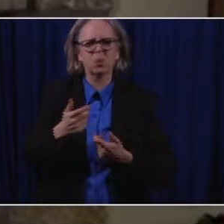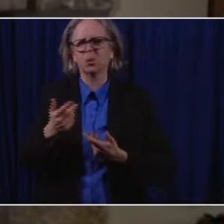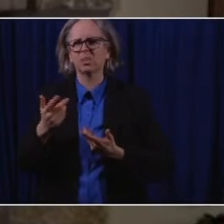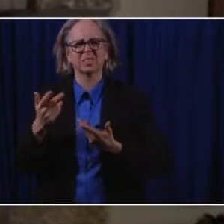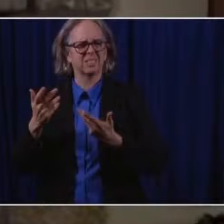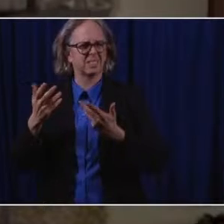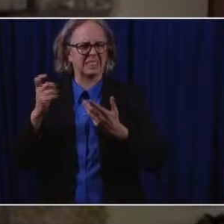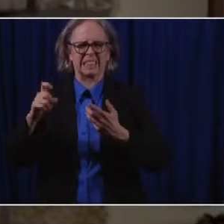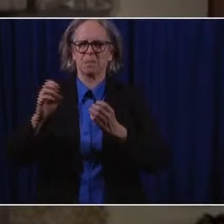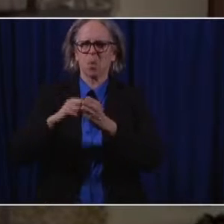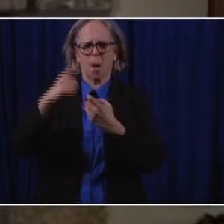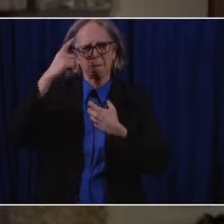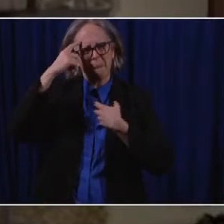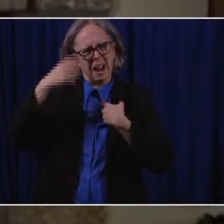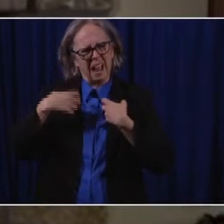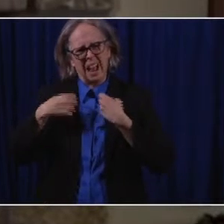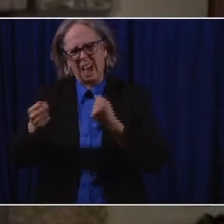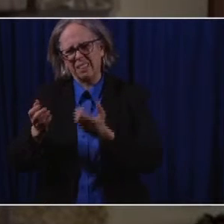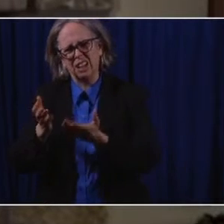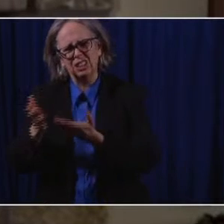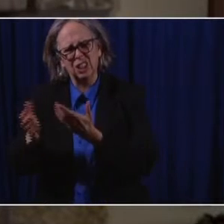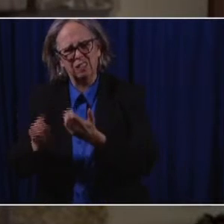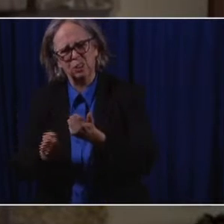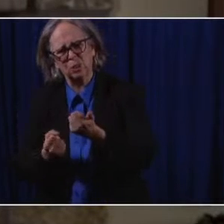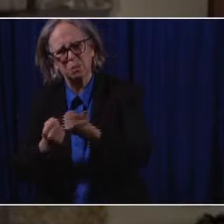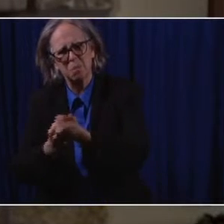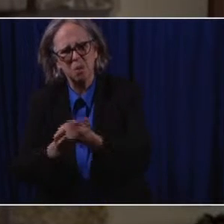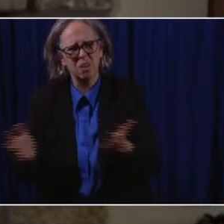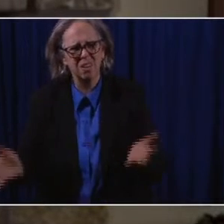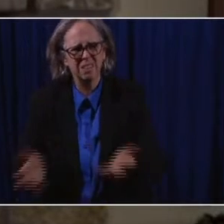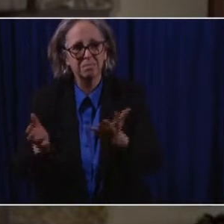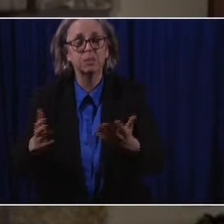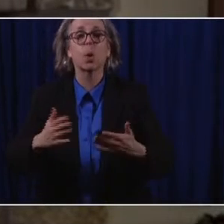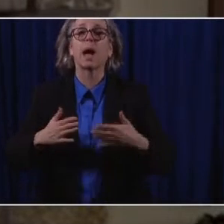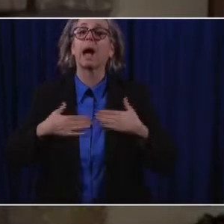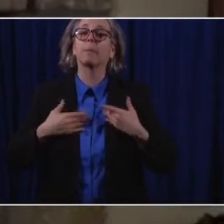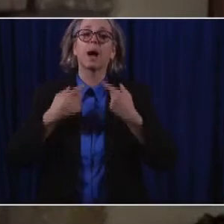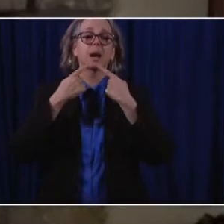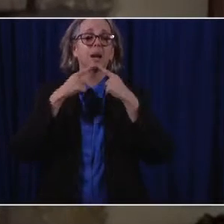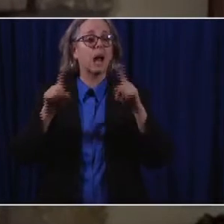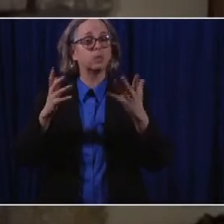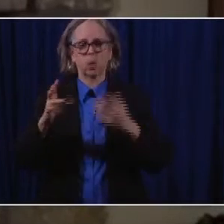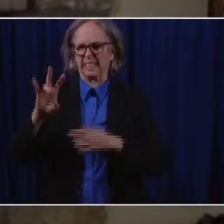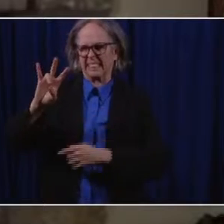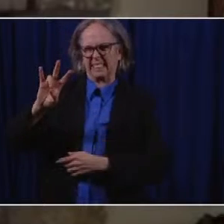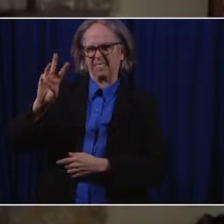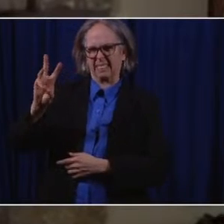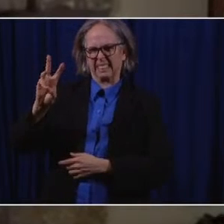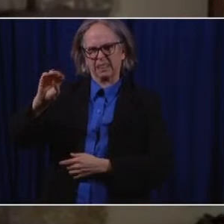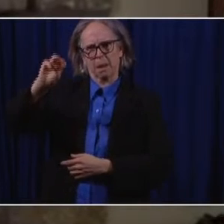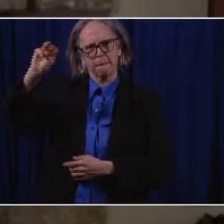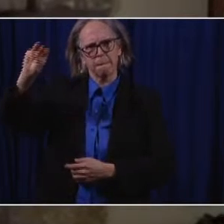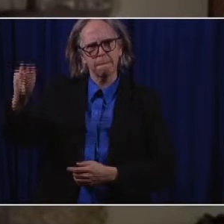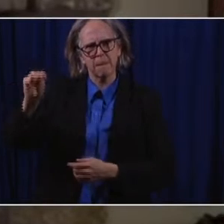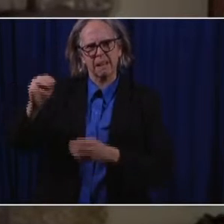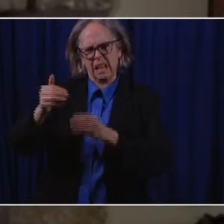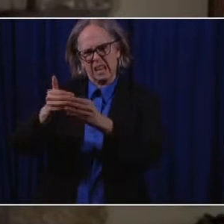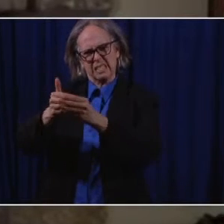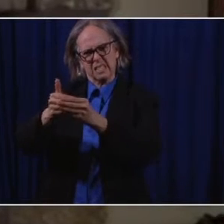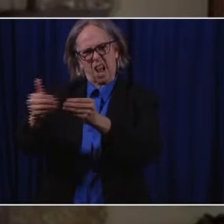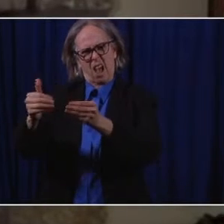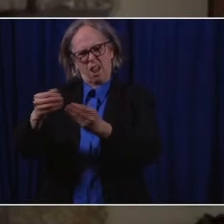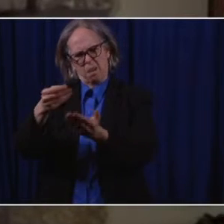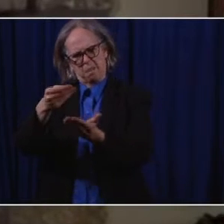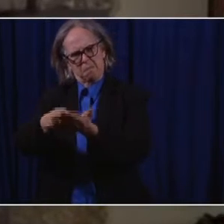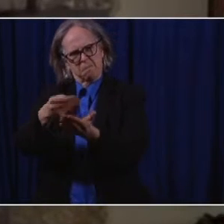totaling over $76 million that have been awarded to local alcohol, drug, and mental health boards, as well as prevention, treatment,